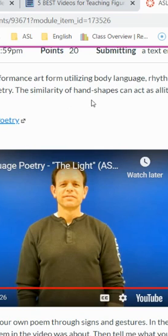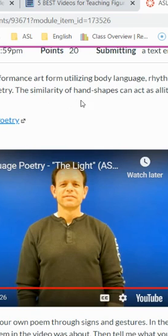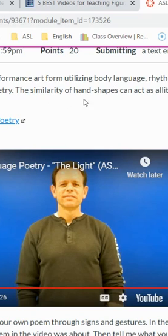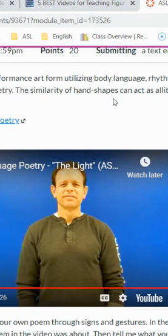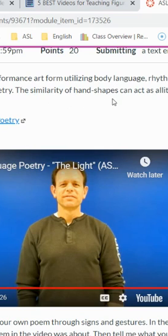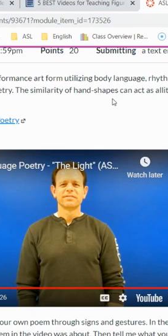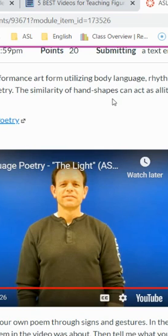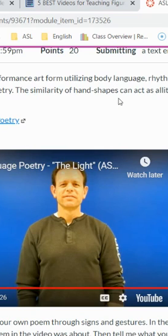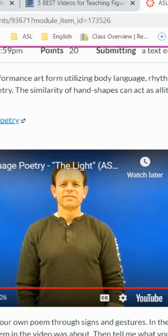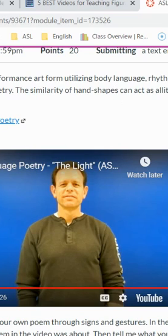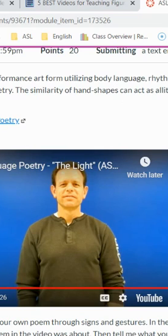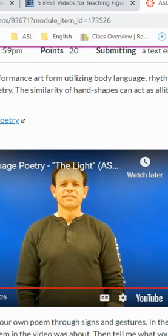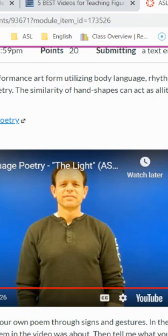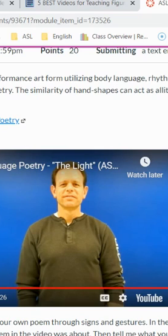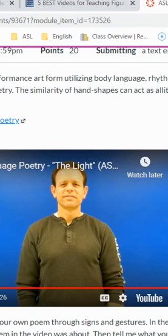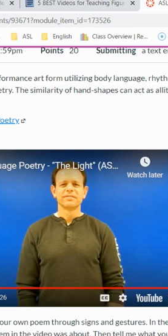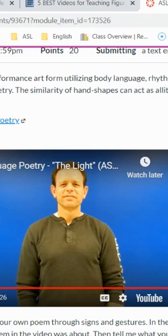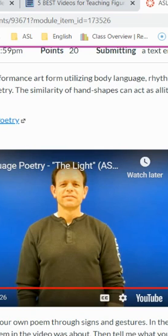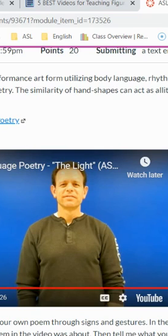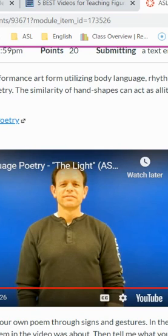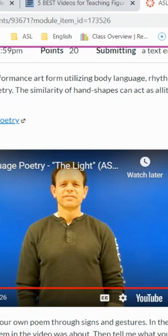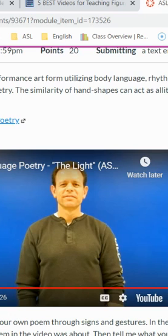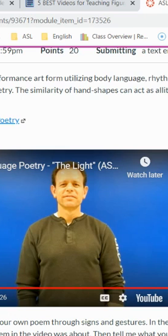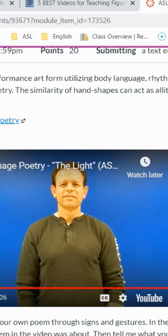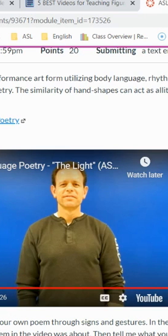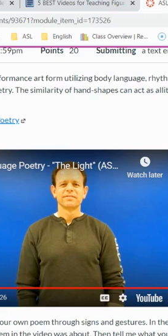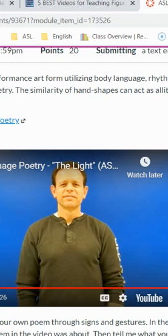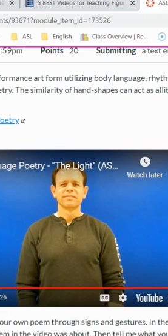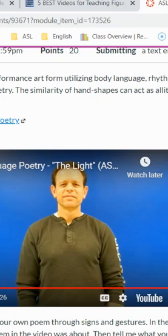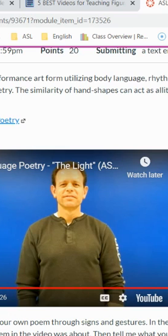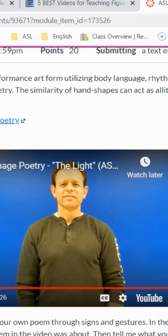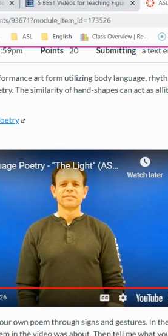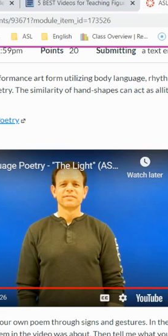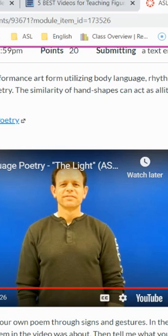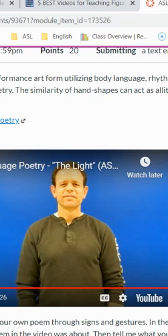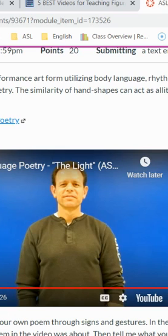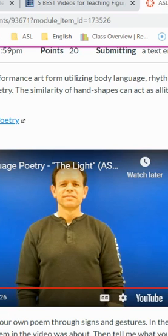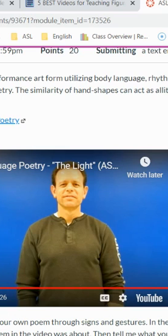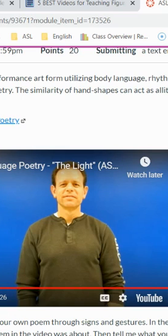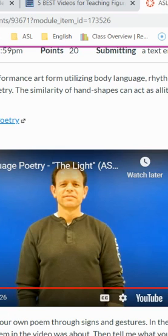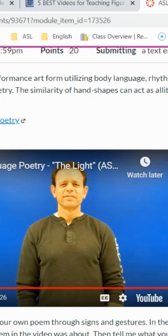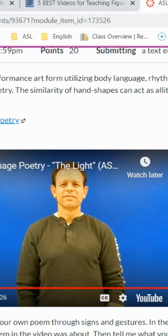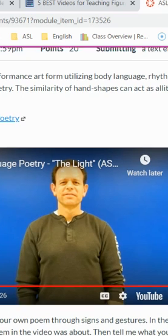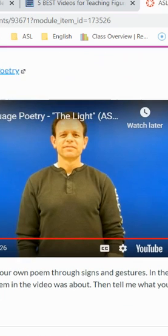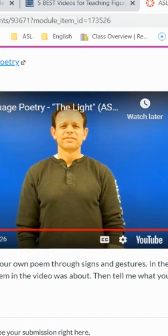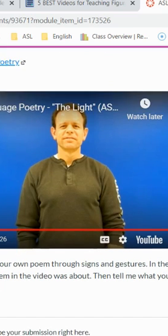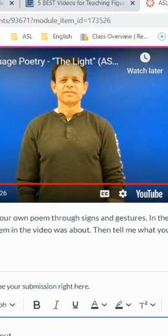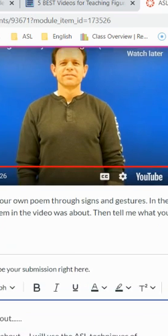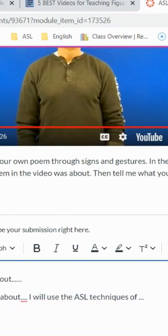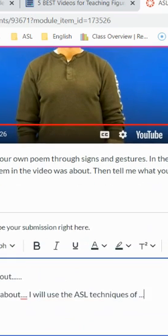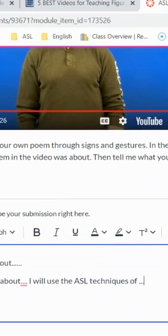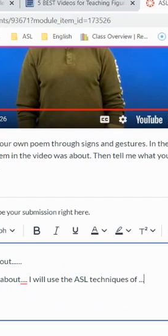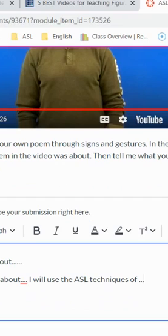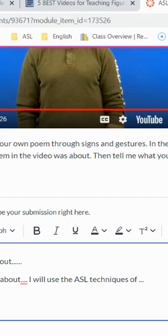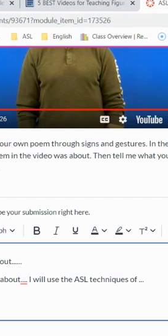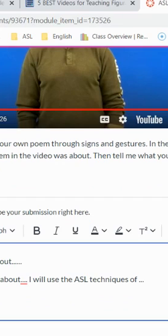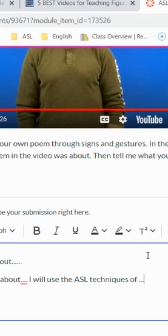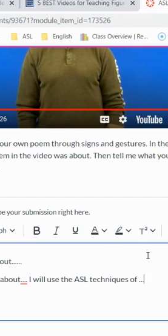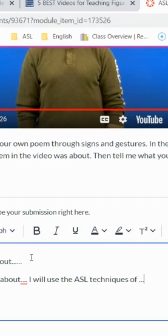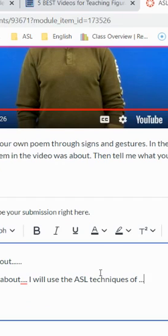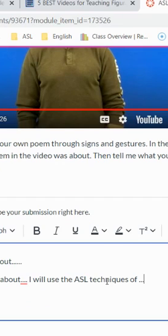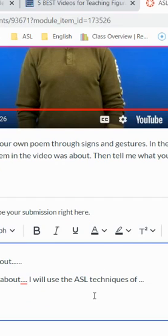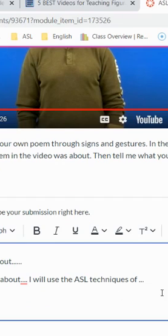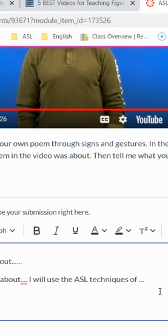this similar hand shapes or repeating our hand shapes over and over and over. So tell me,